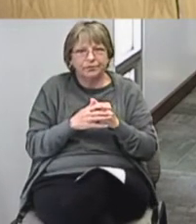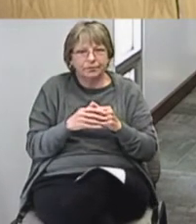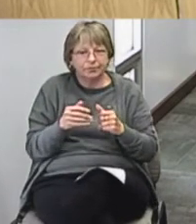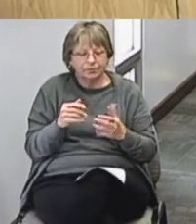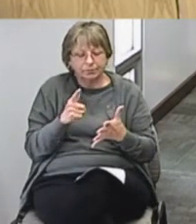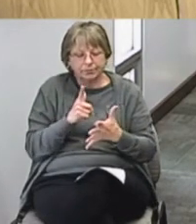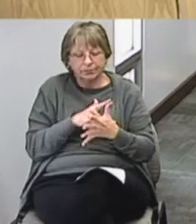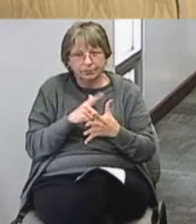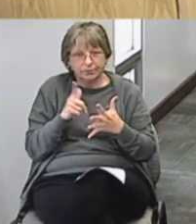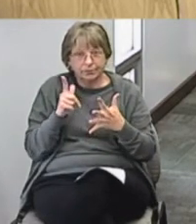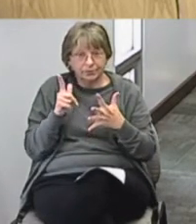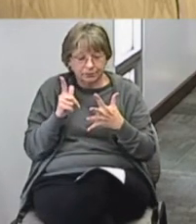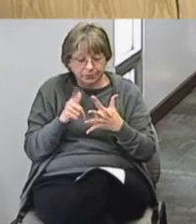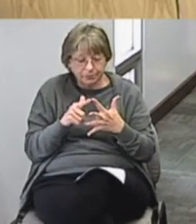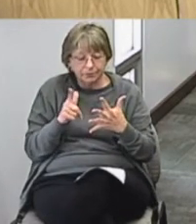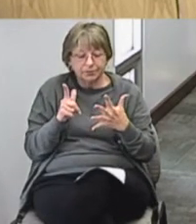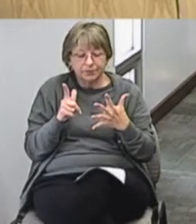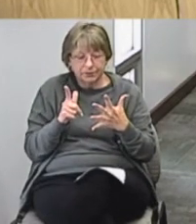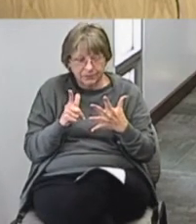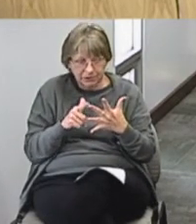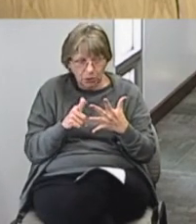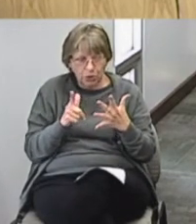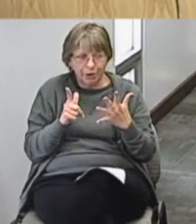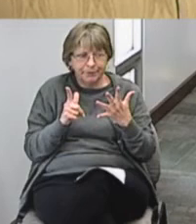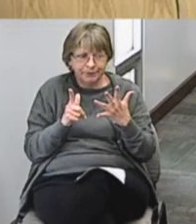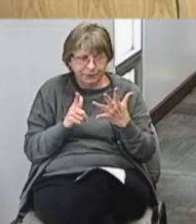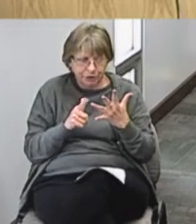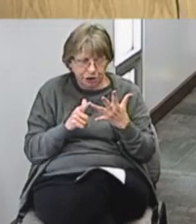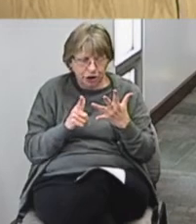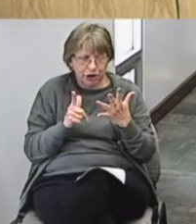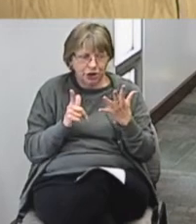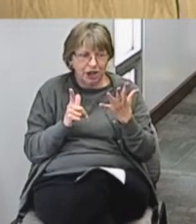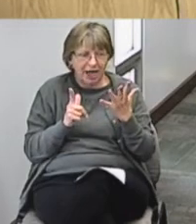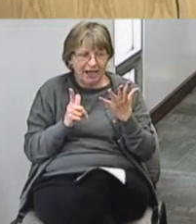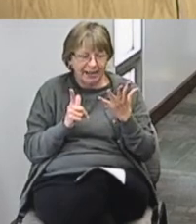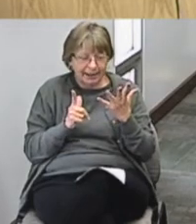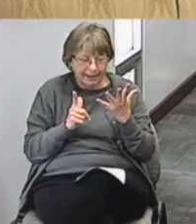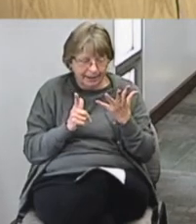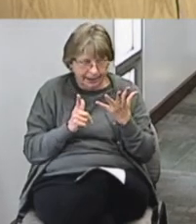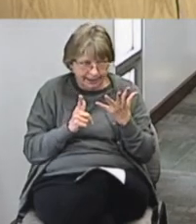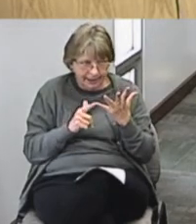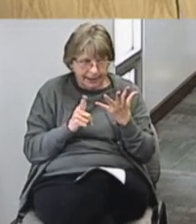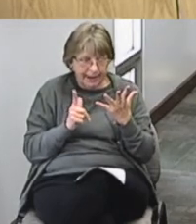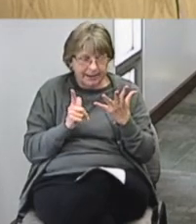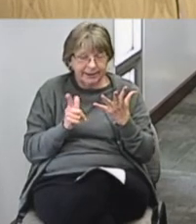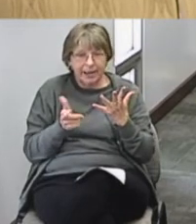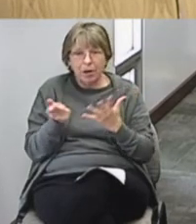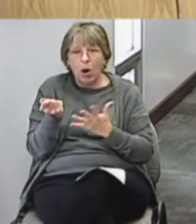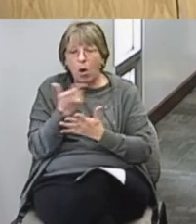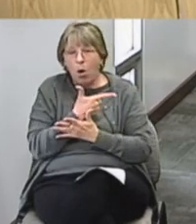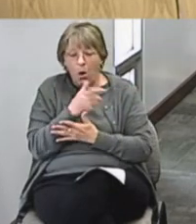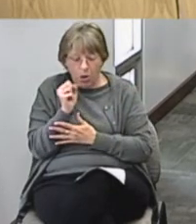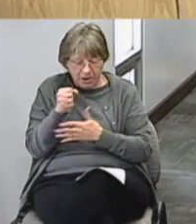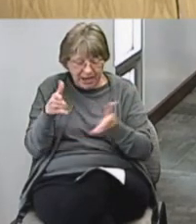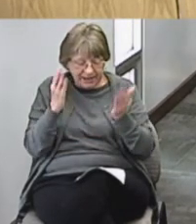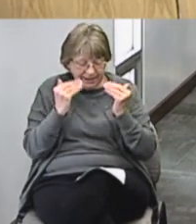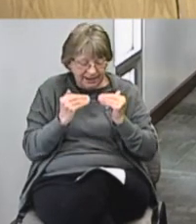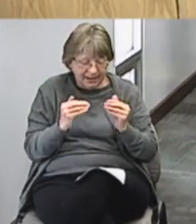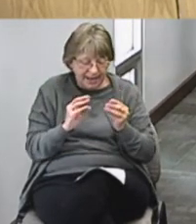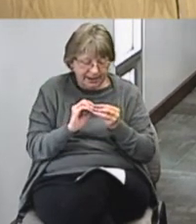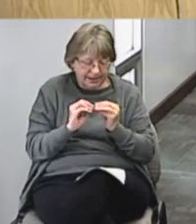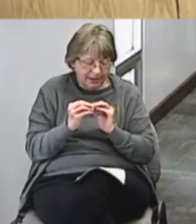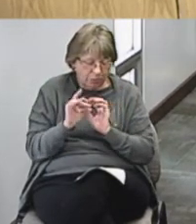roll. Deckent? Yes. Daveline? Yes. Soldner? Yes. Pyrus Carvalho? Yes. Inskeep? Yes. Next item, please.